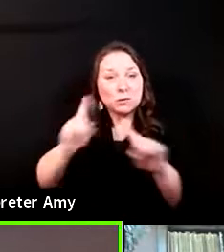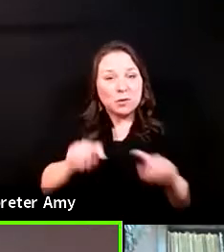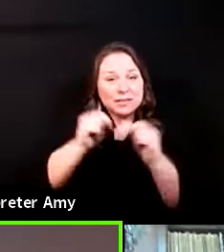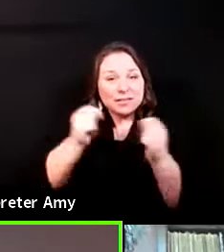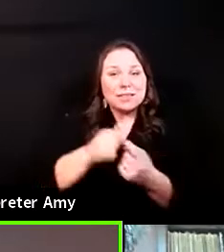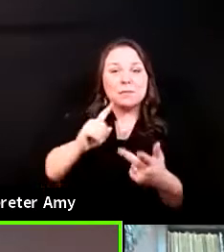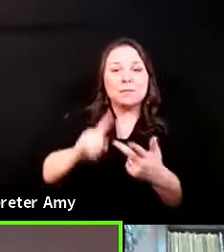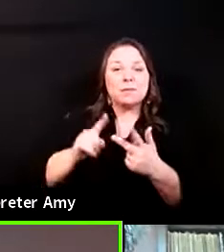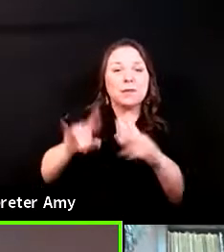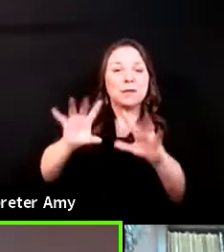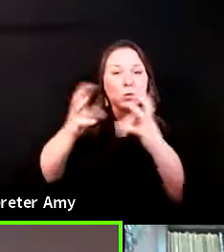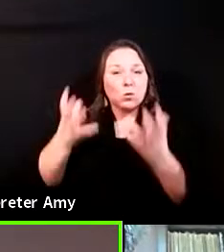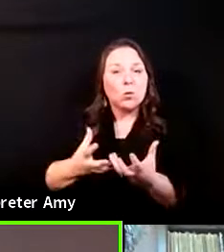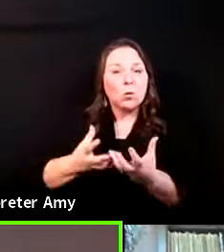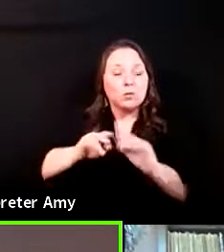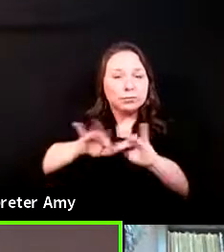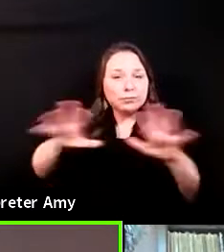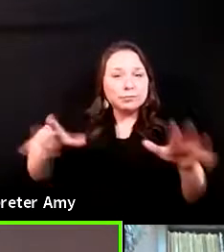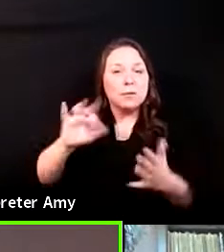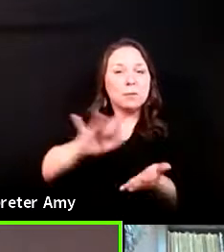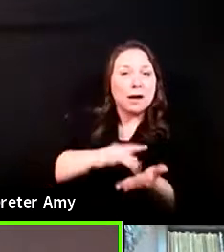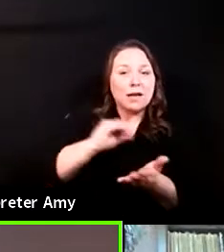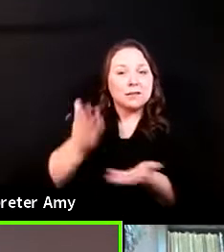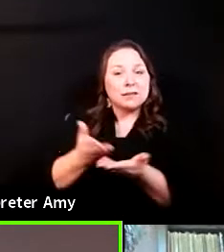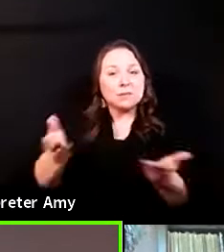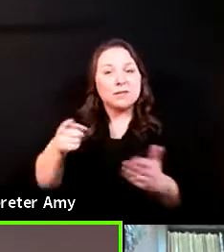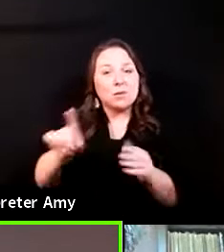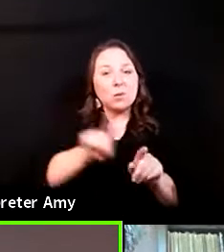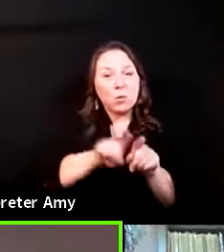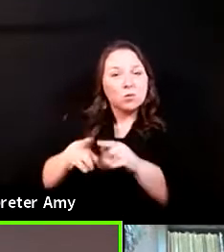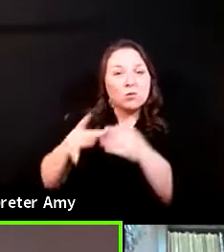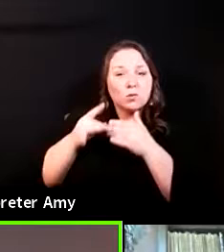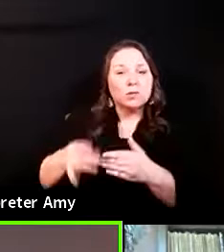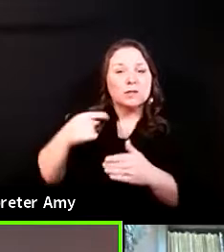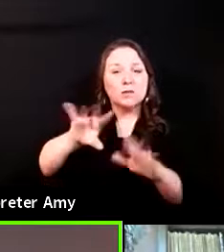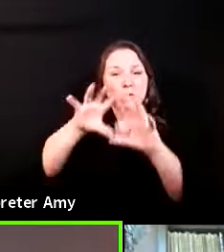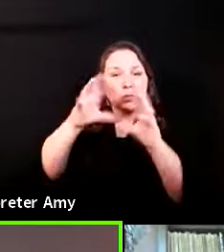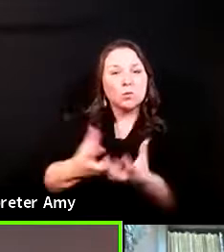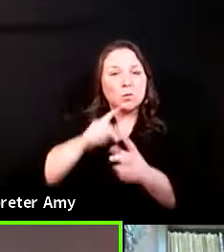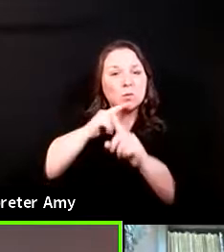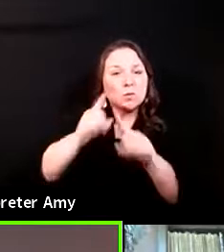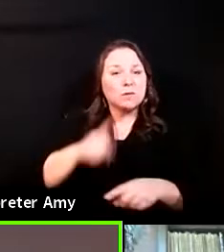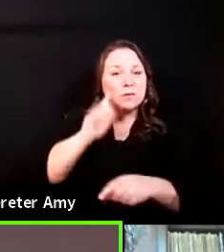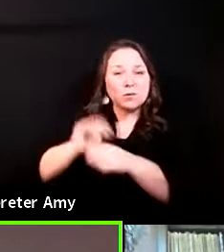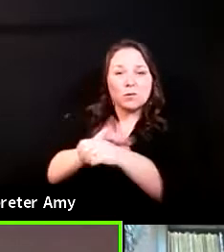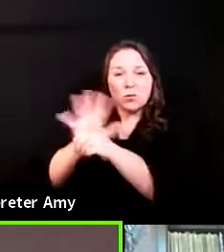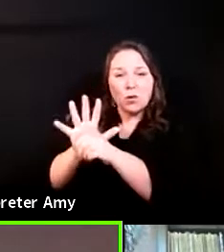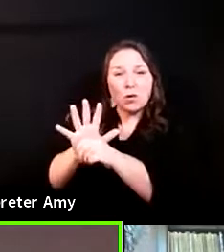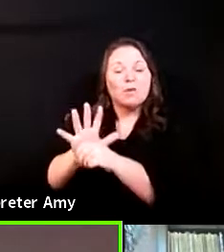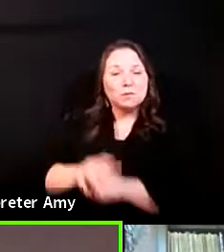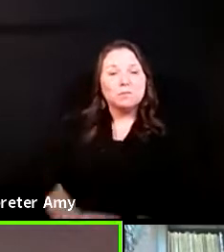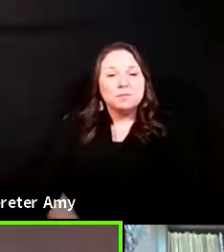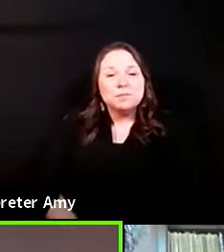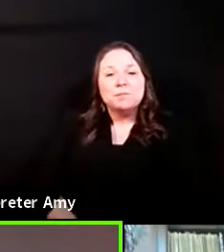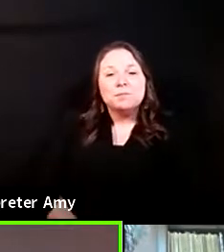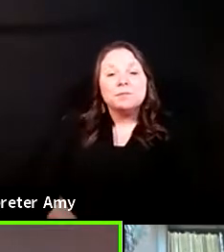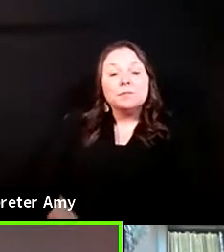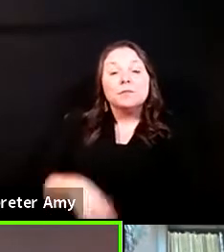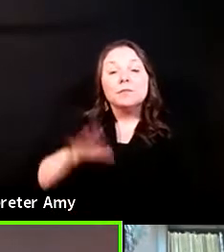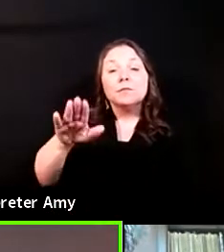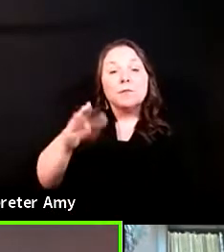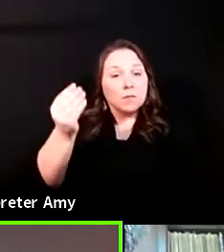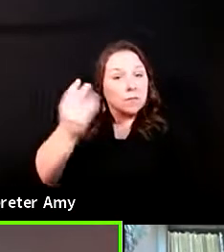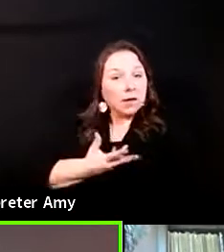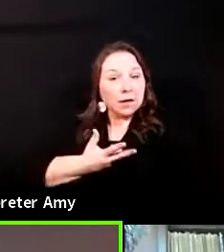distribution of medicine and supplies. Dr. Massoud also leads Americare's global response to the COVID-19 pandemic. So, give